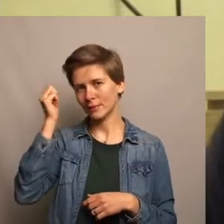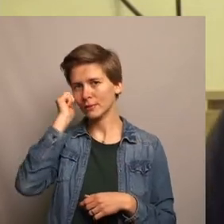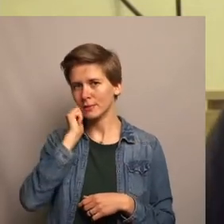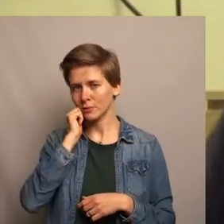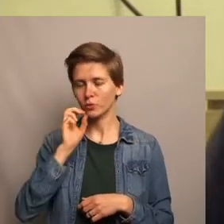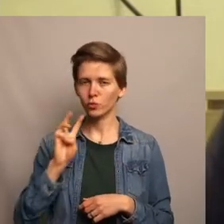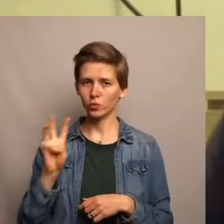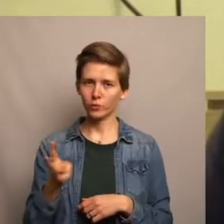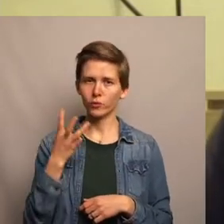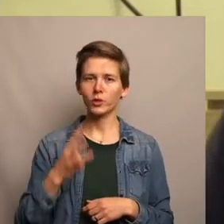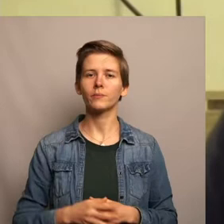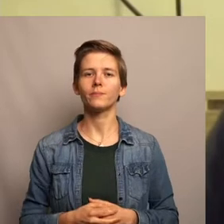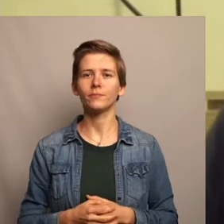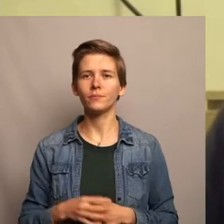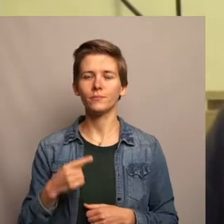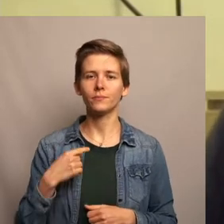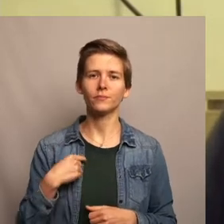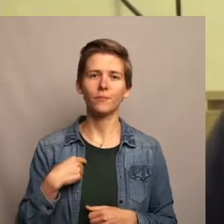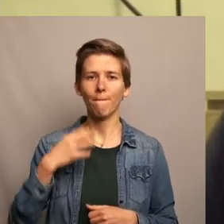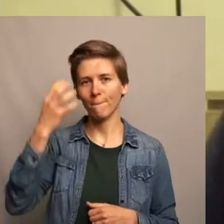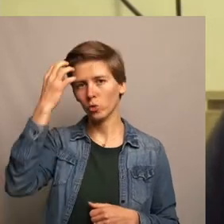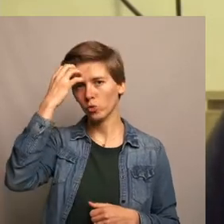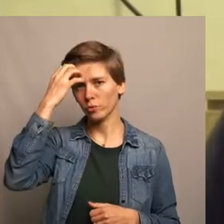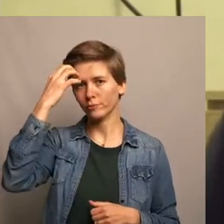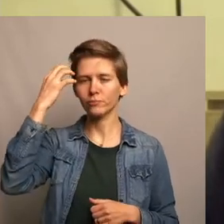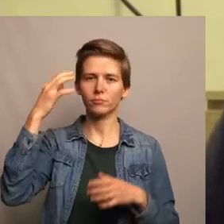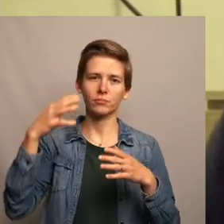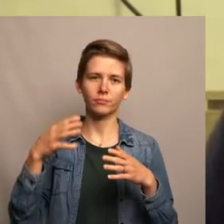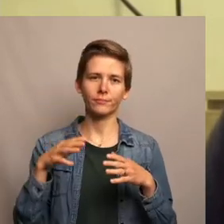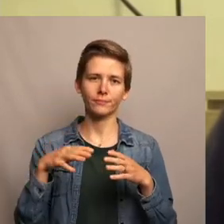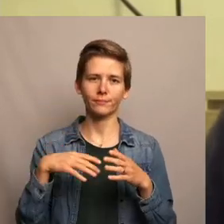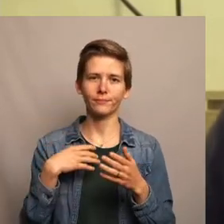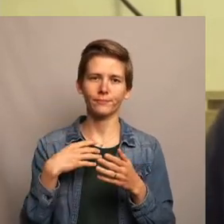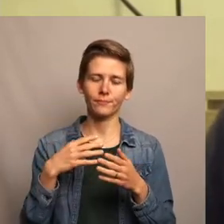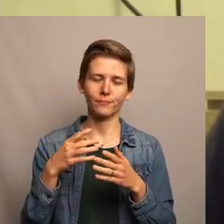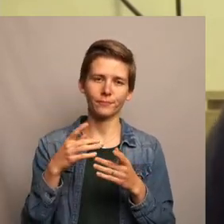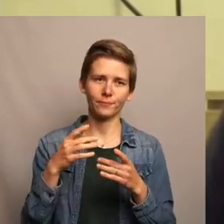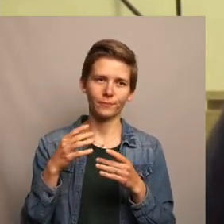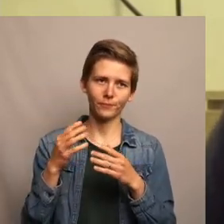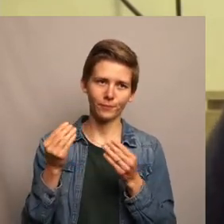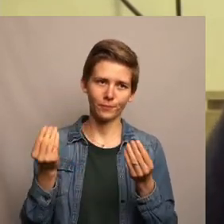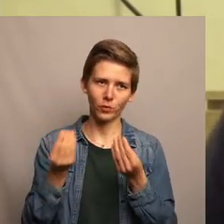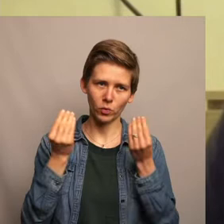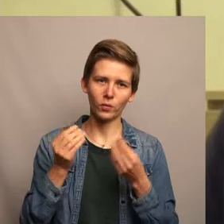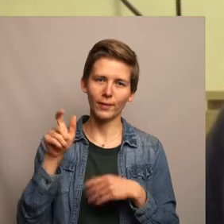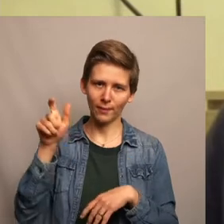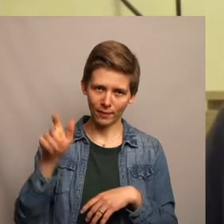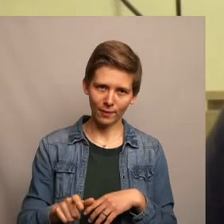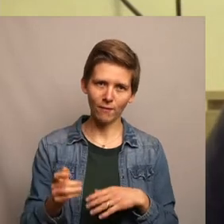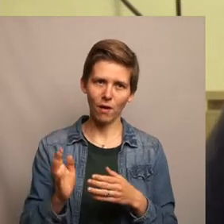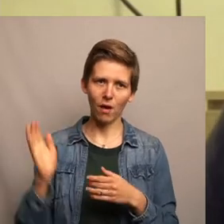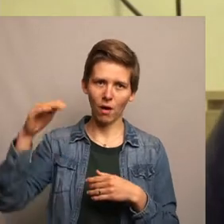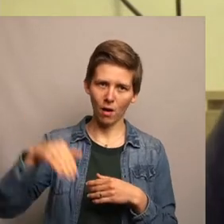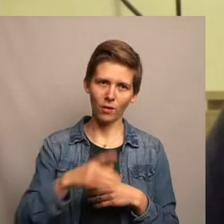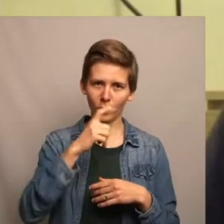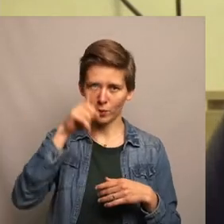3 years. I'm a doctoral candidate at Aalto University. My research project, which is artistic in nature,